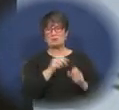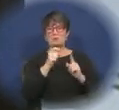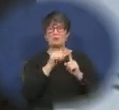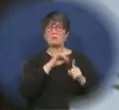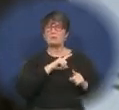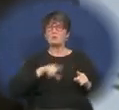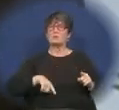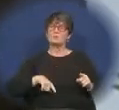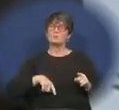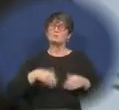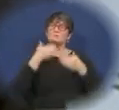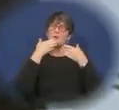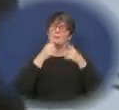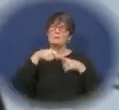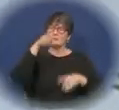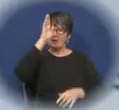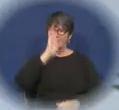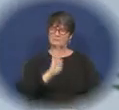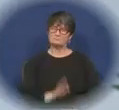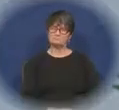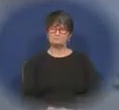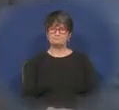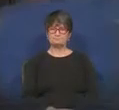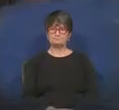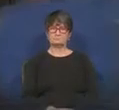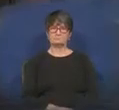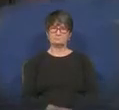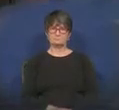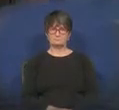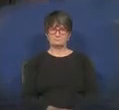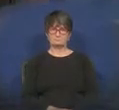Lord. Thanks be to God.